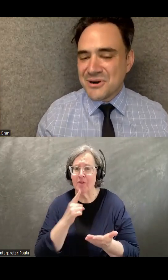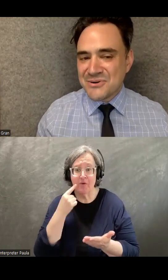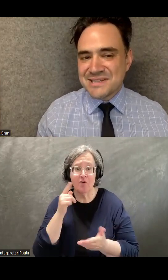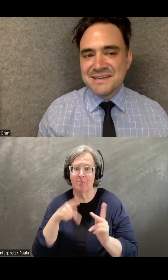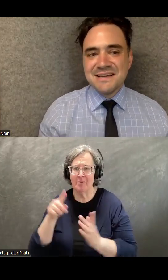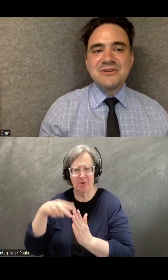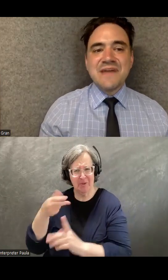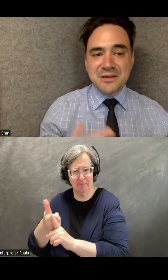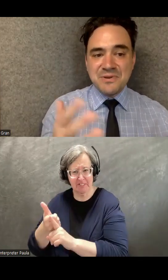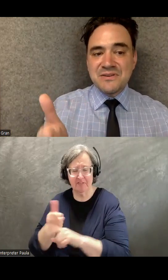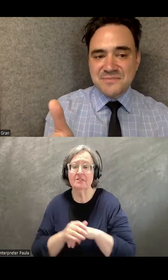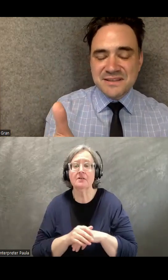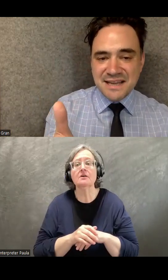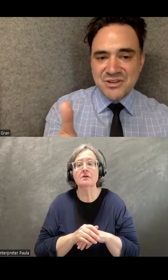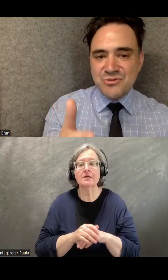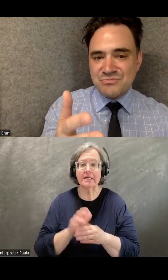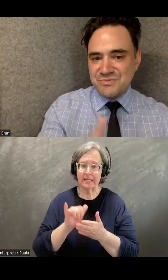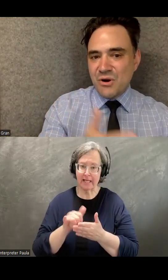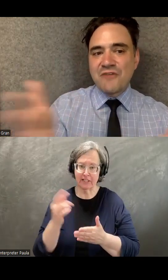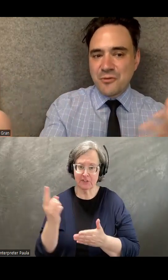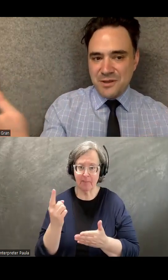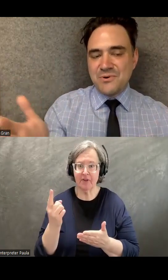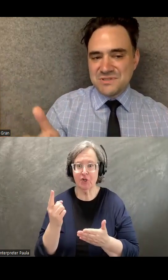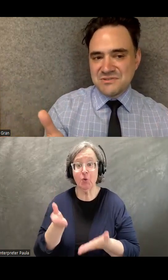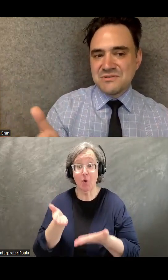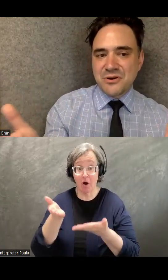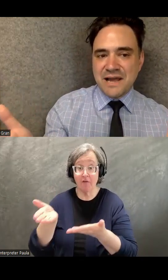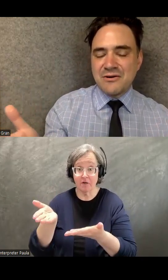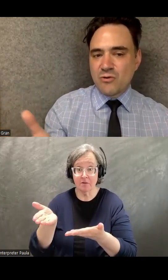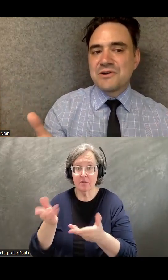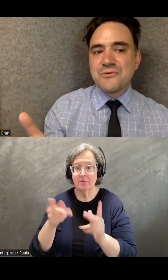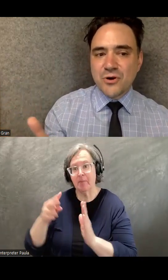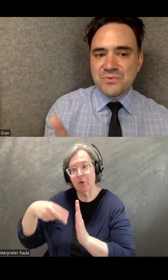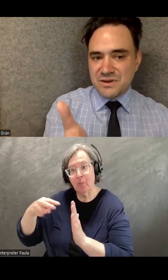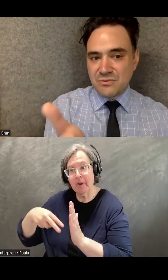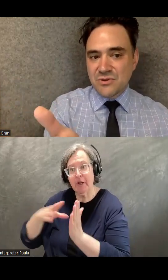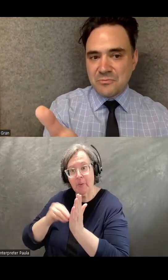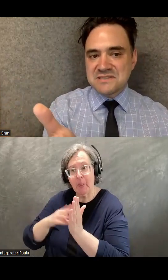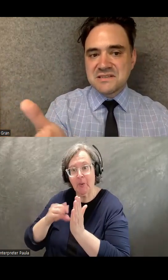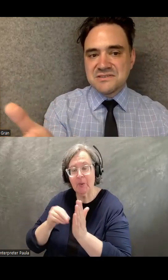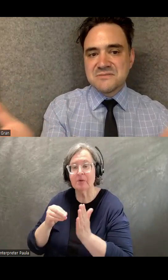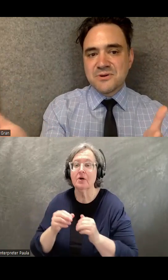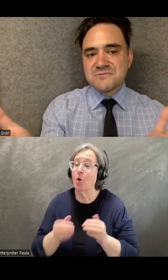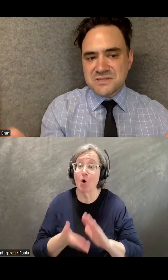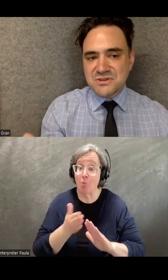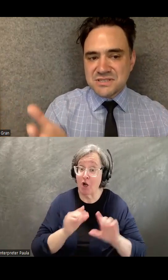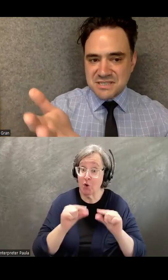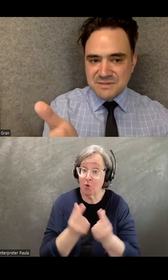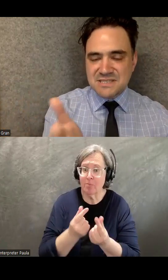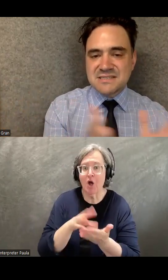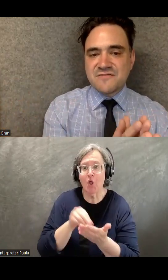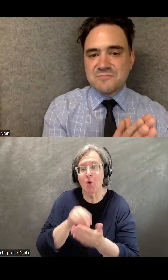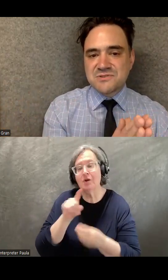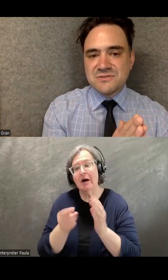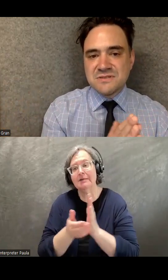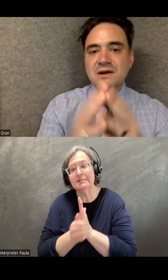on their own, and that could be something that you offer people to learn about, or run a group, learn about skills, supports, and resources,